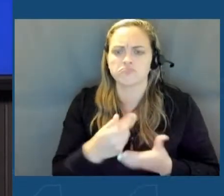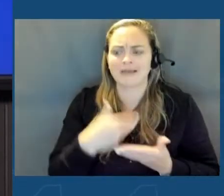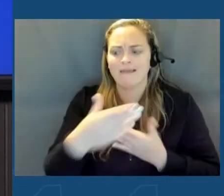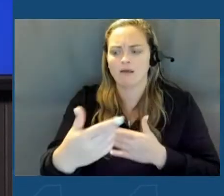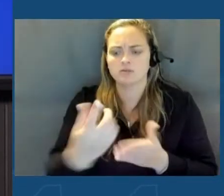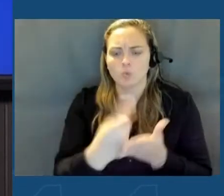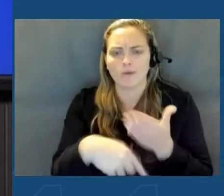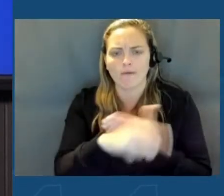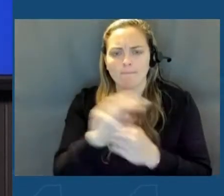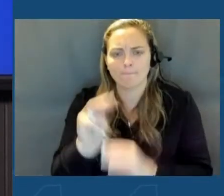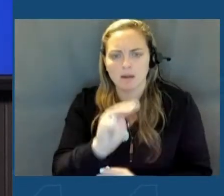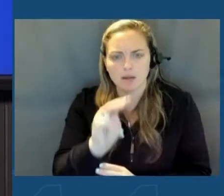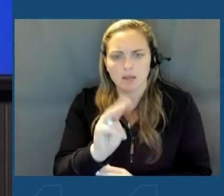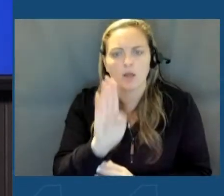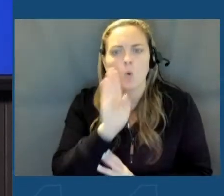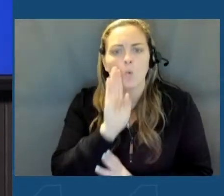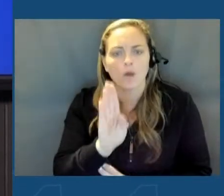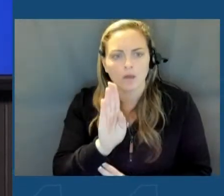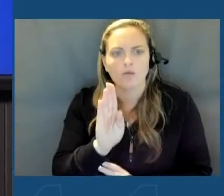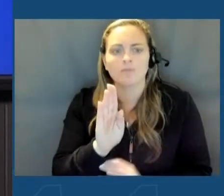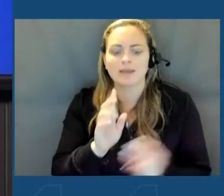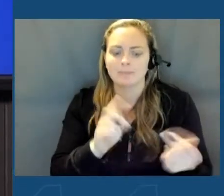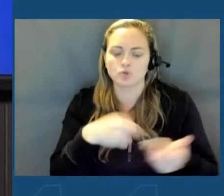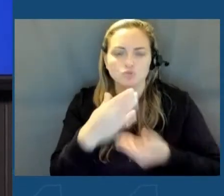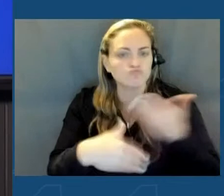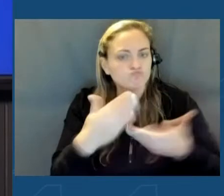we will have been able to ramp up